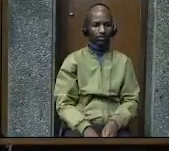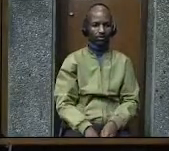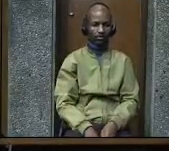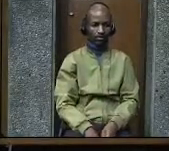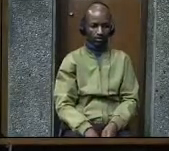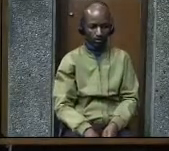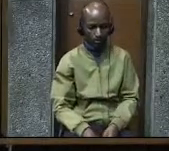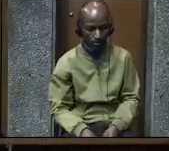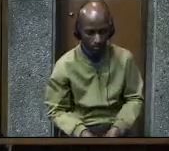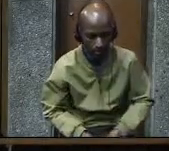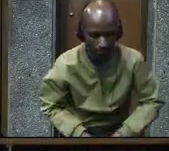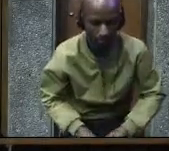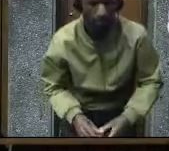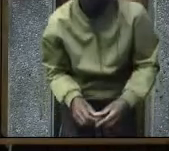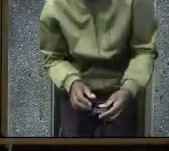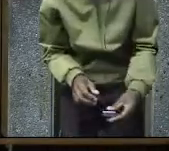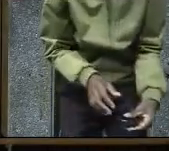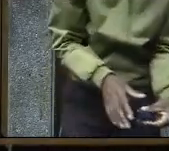Number